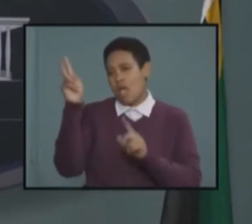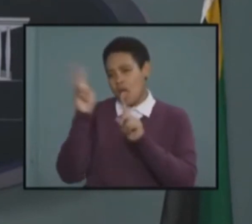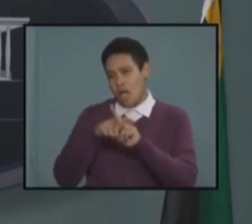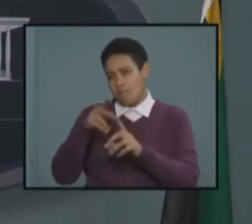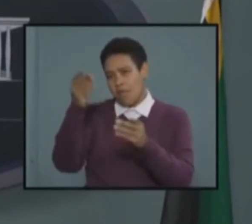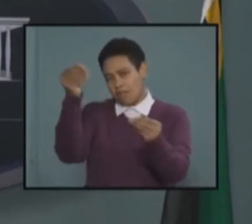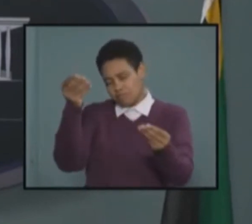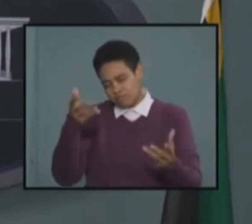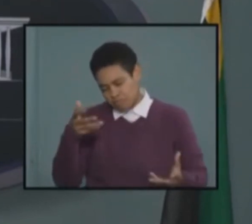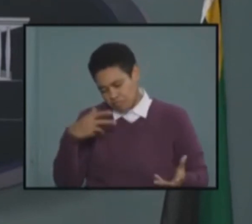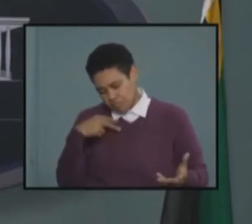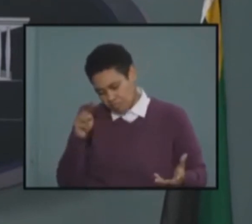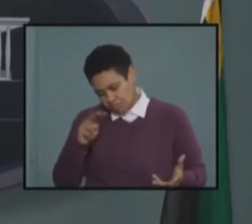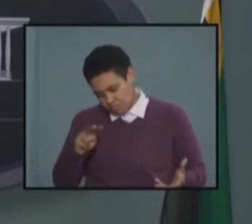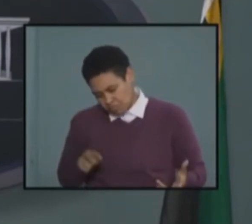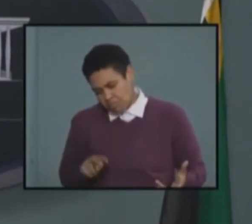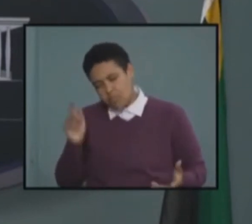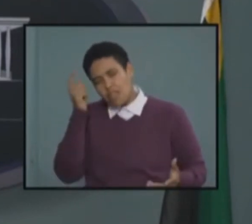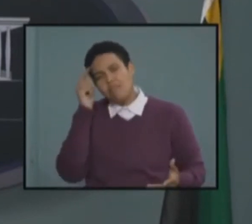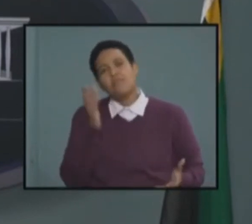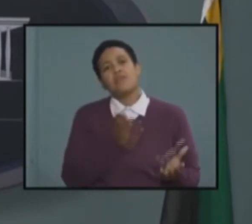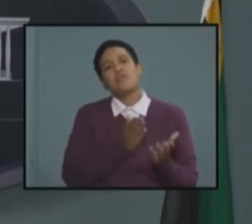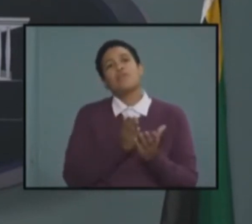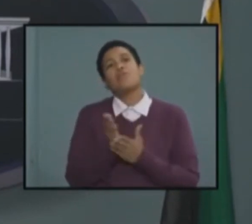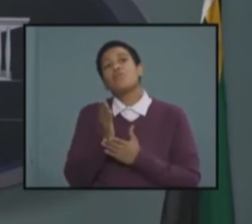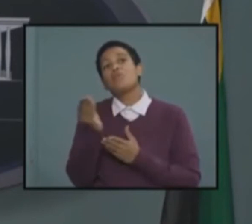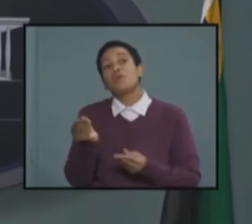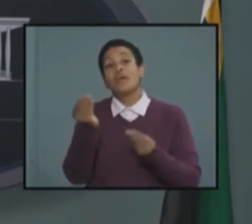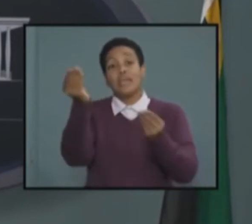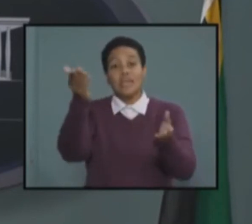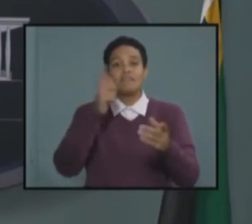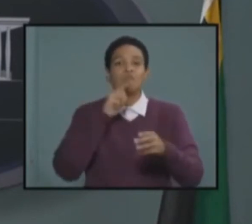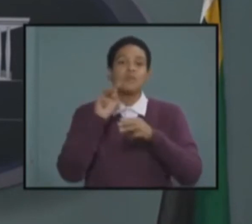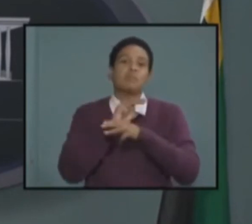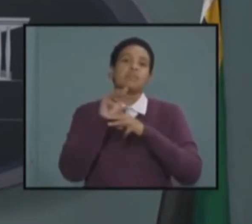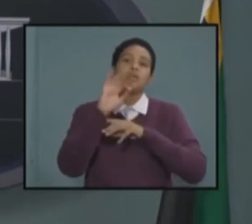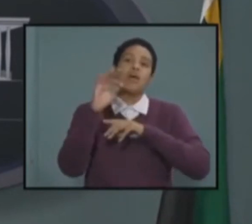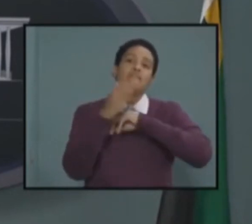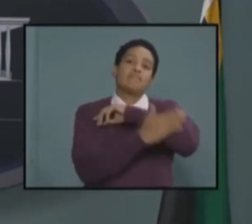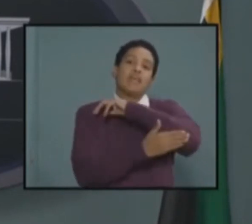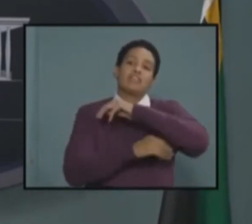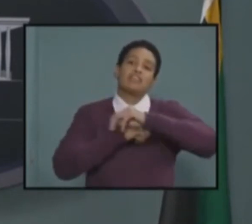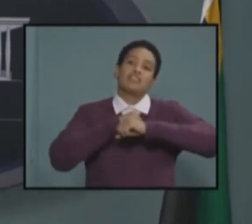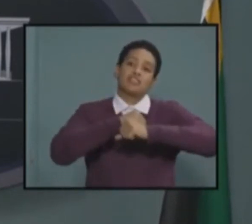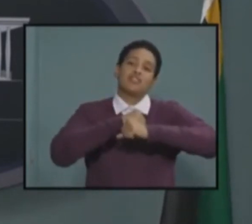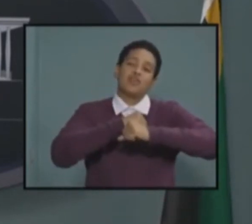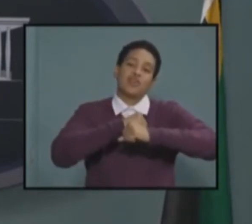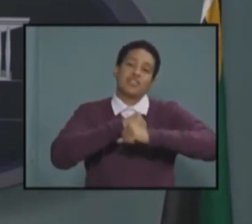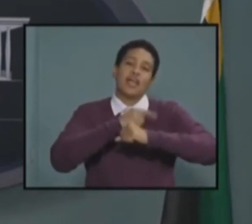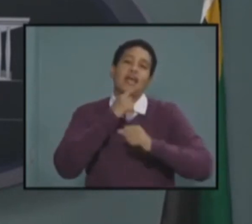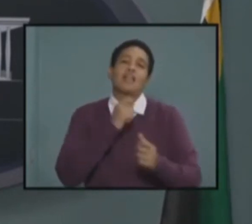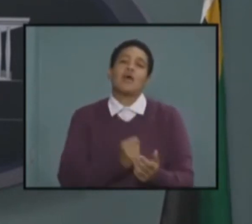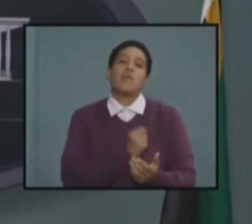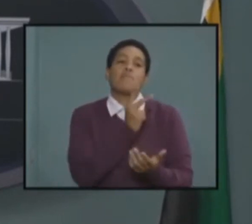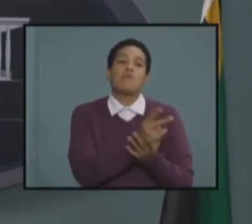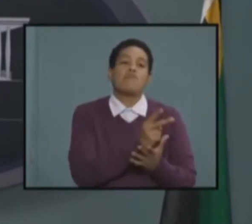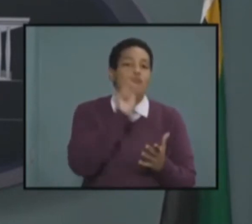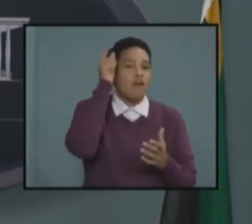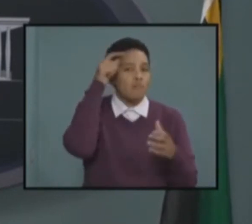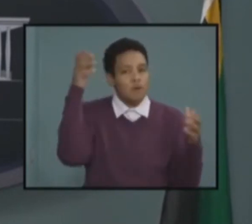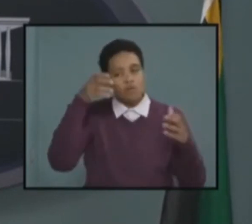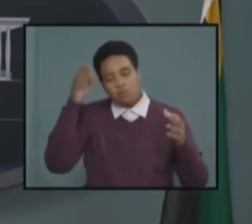through to the Minister of National Security and then the approval of Cabinet.